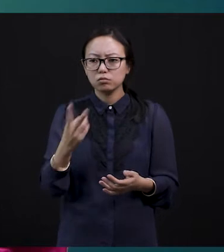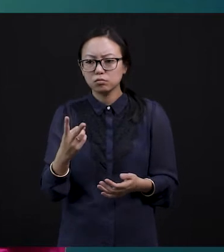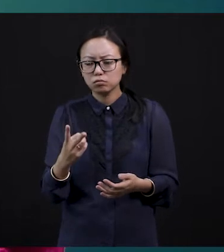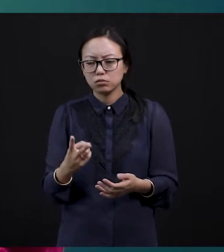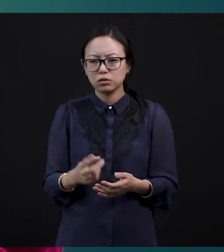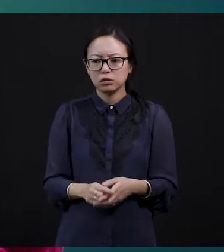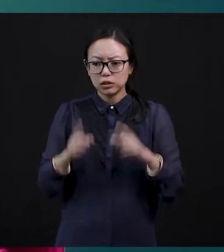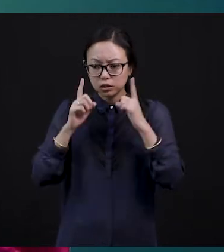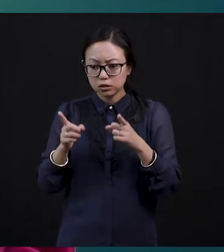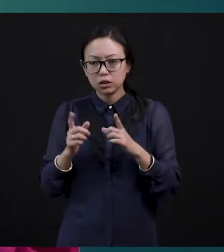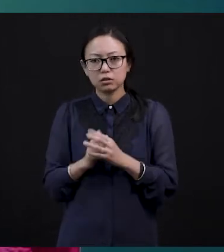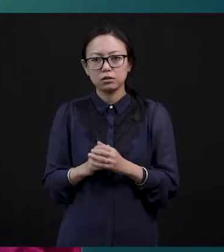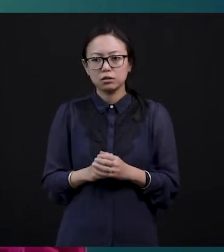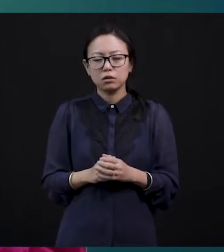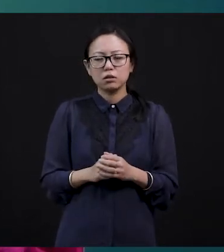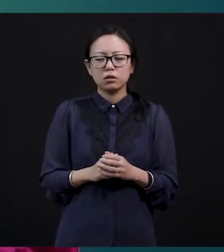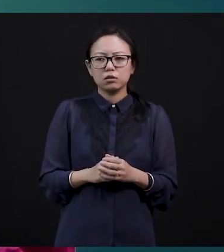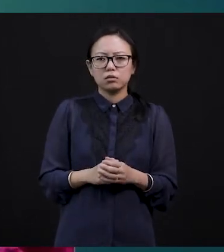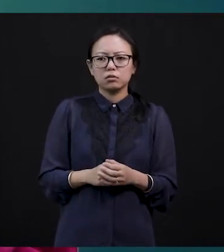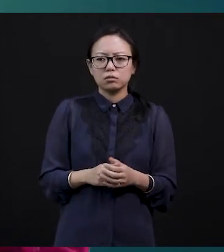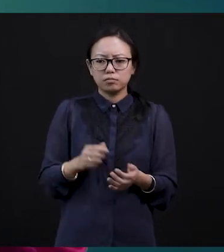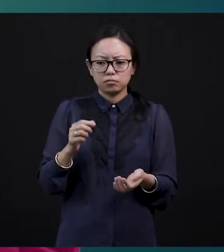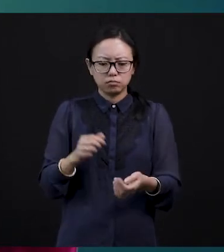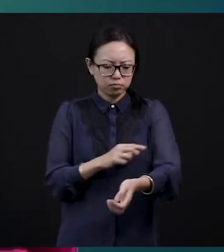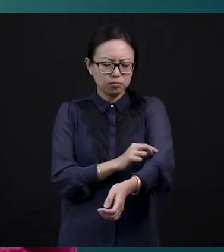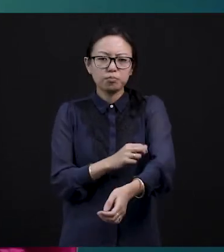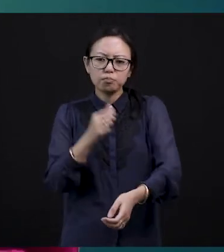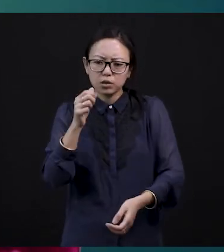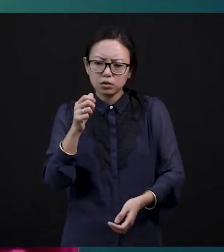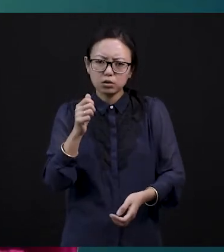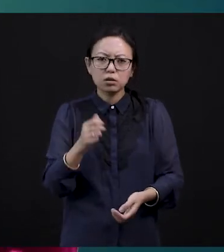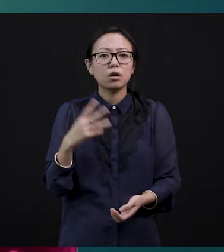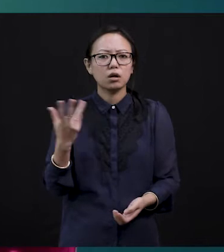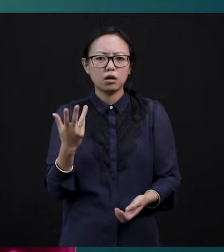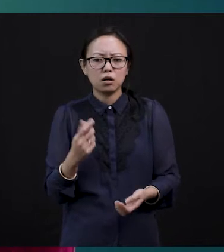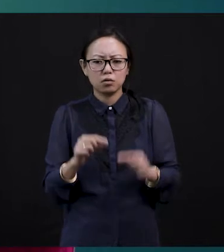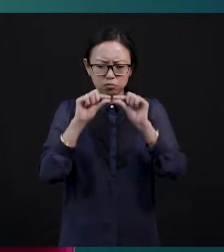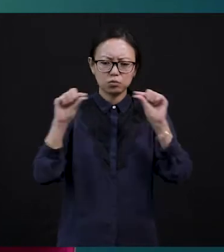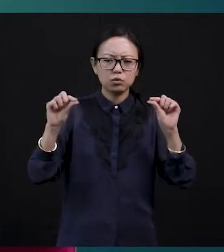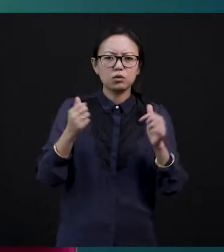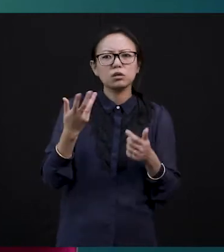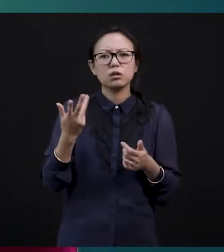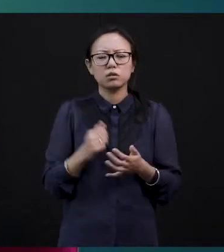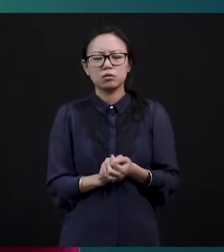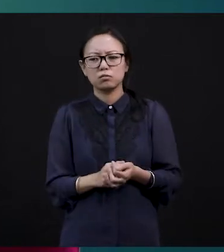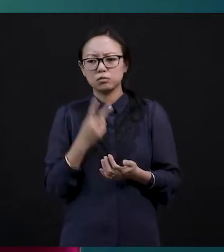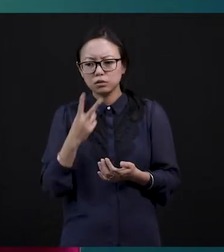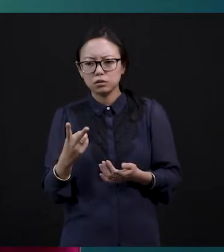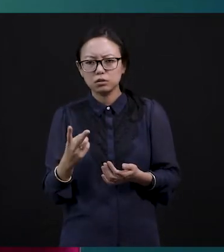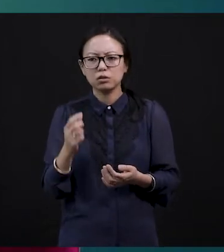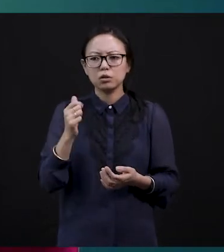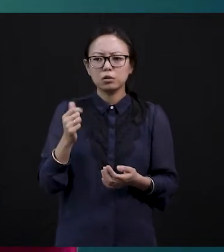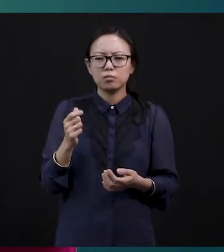then we will also see if it is a fabric or any other thing that we are buying, if it is good quality or not. So if we